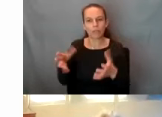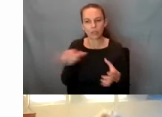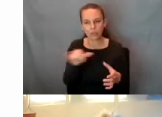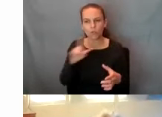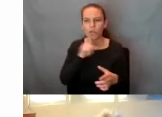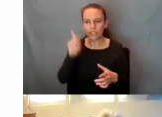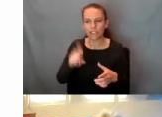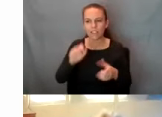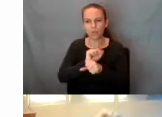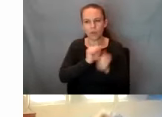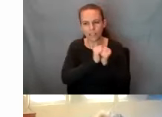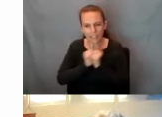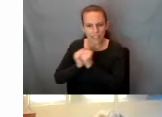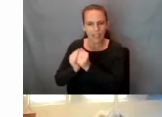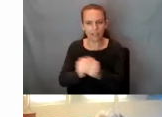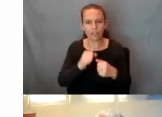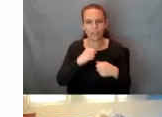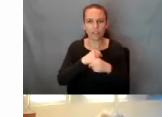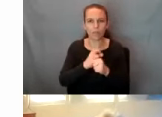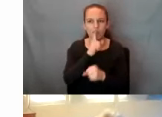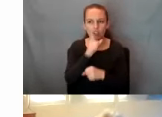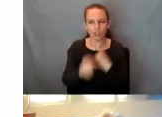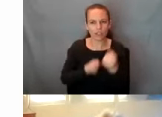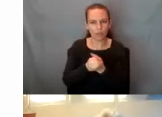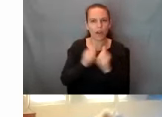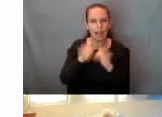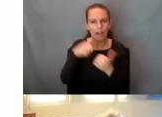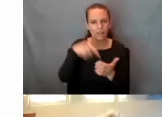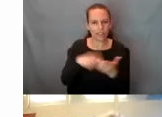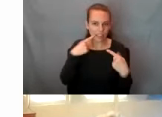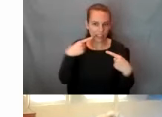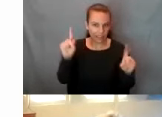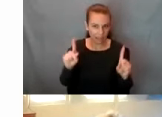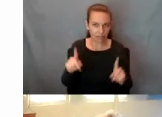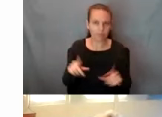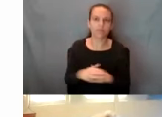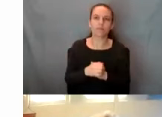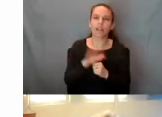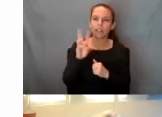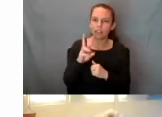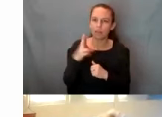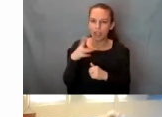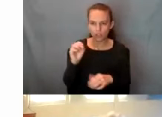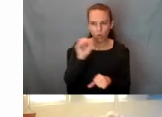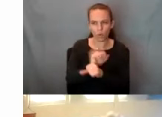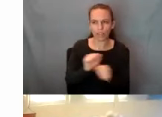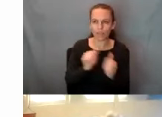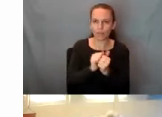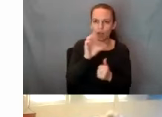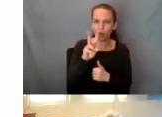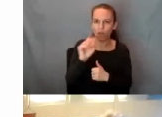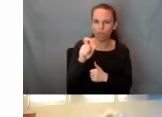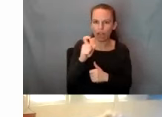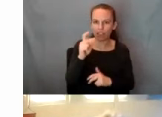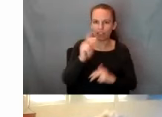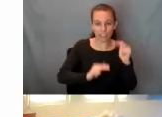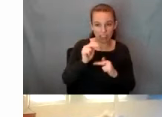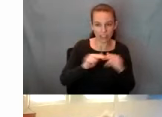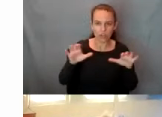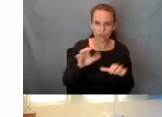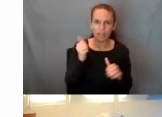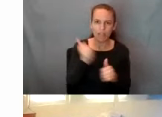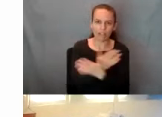together to have a voice in how this can be done. And the WHO working, with the COVAX facility is doing everything